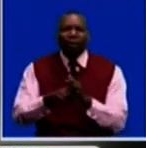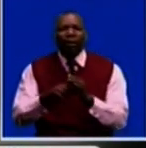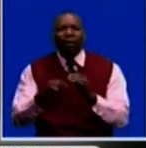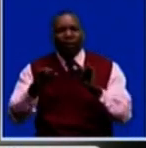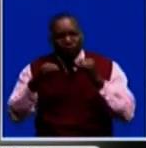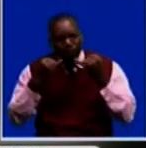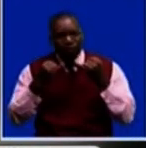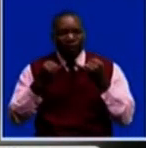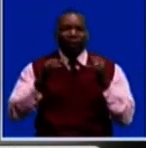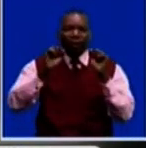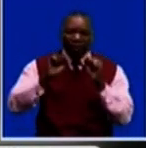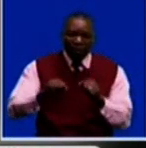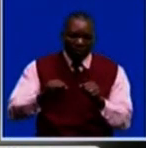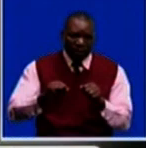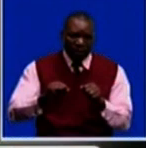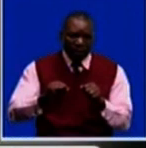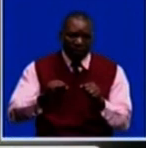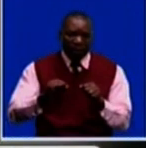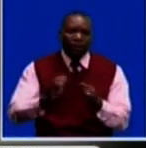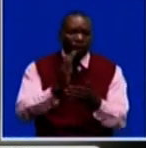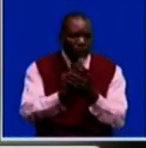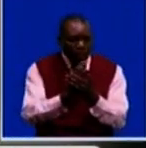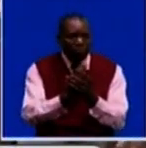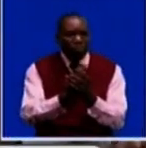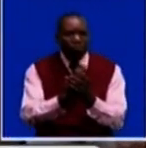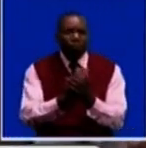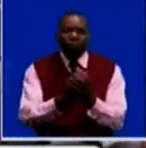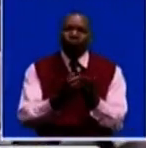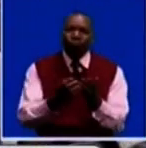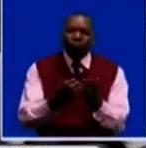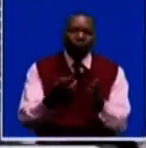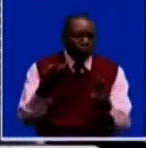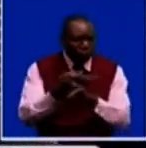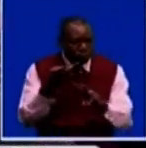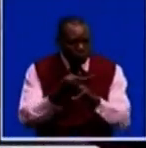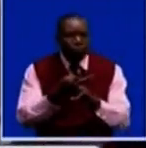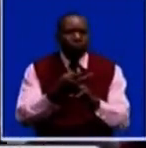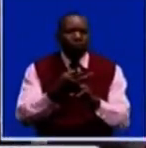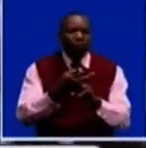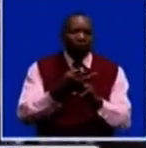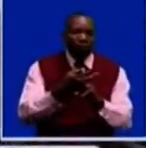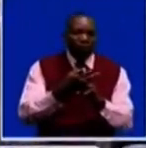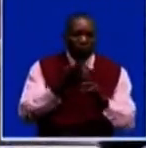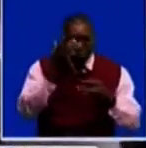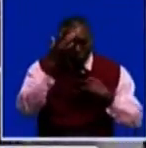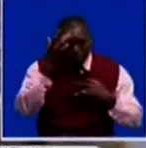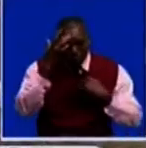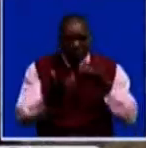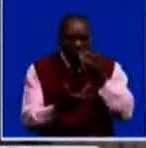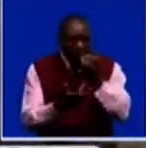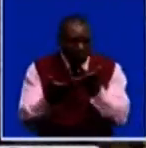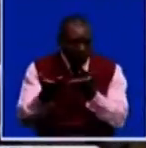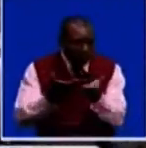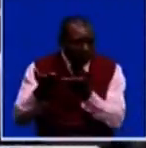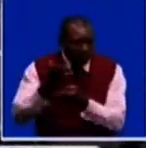we avoid new infection. Ministry of Health Permanent Secretary for Technical Services, Dr.